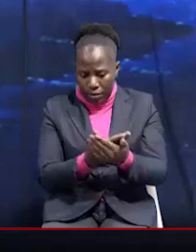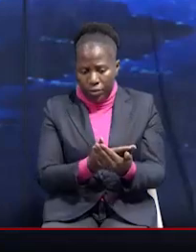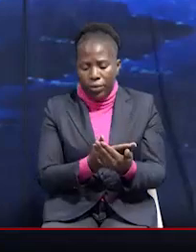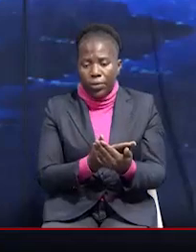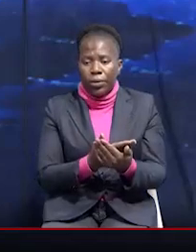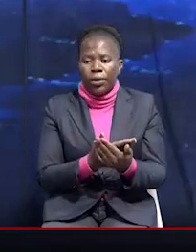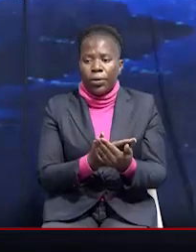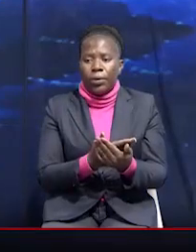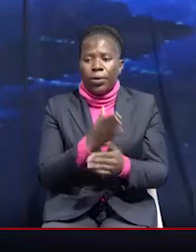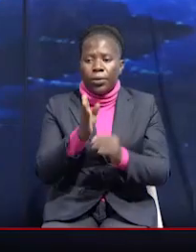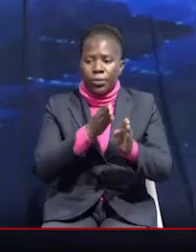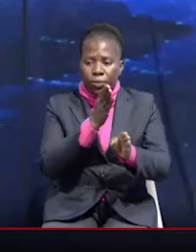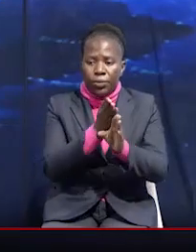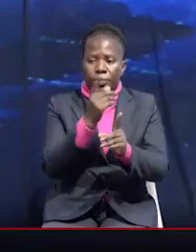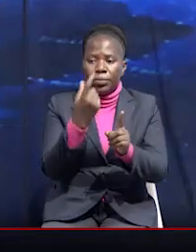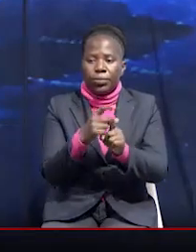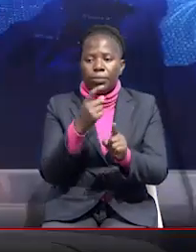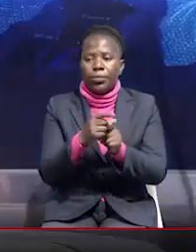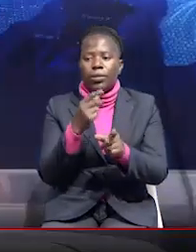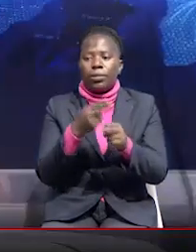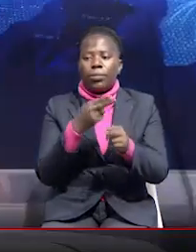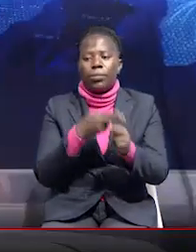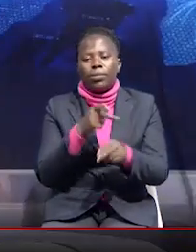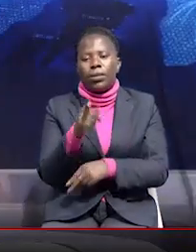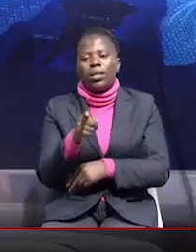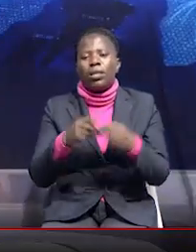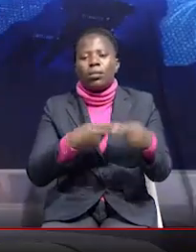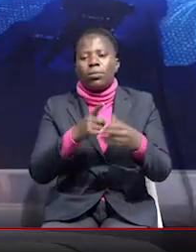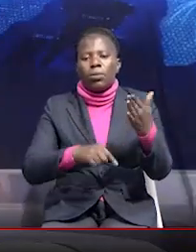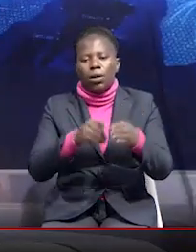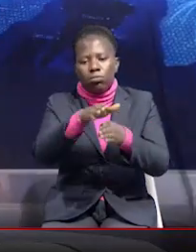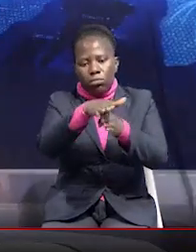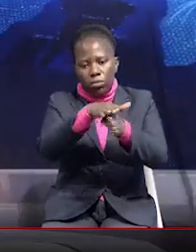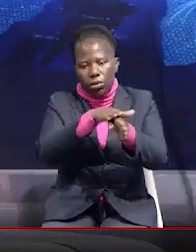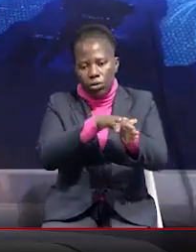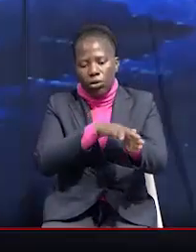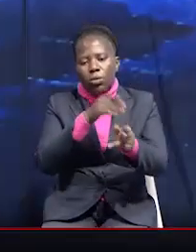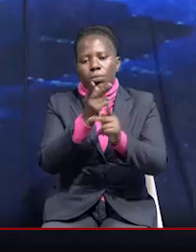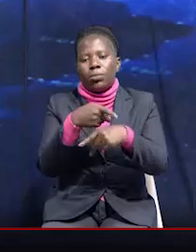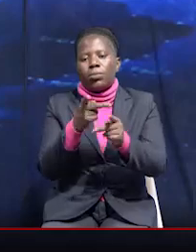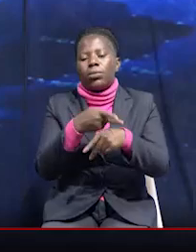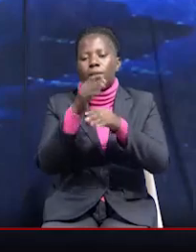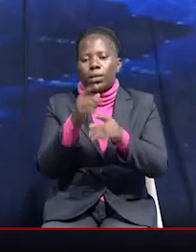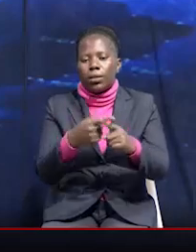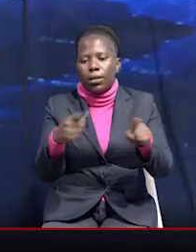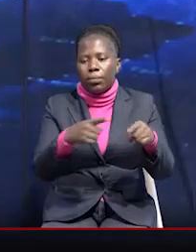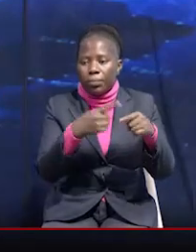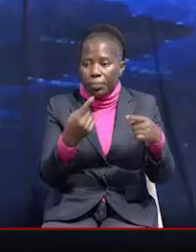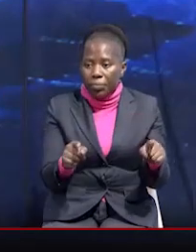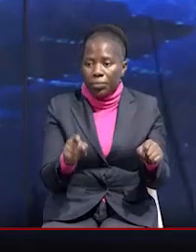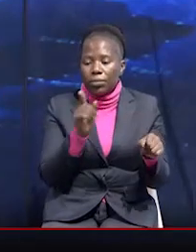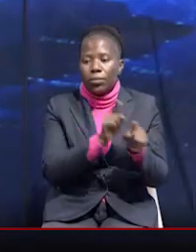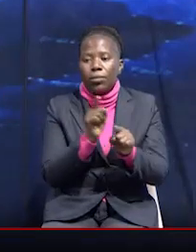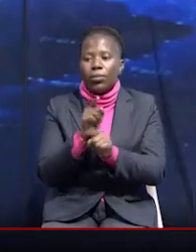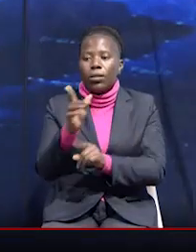whole situation of December. So that slowness of productive activity, and also matching now with the